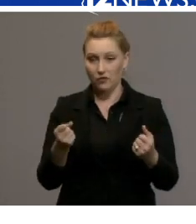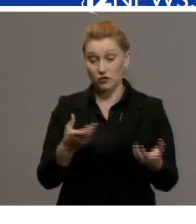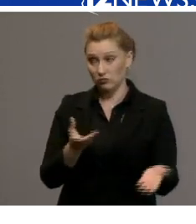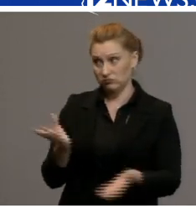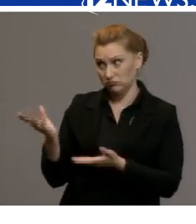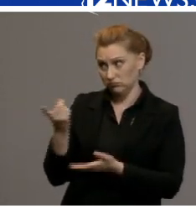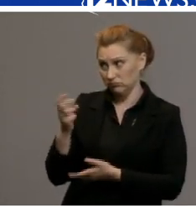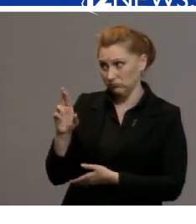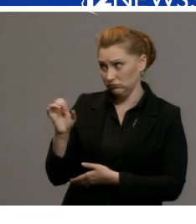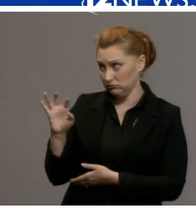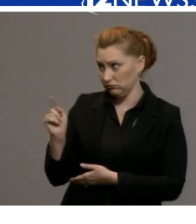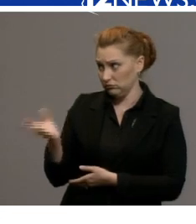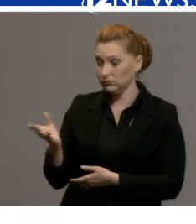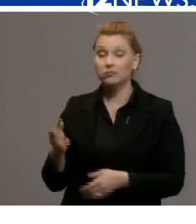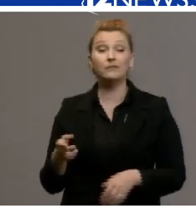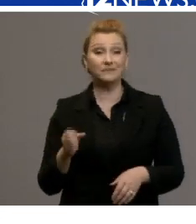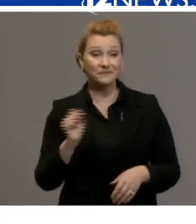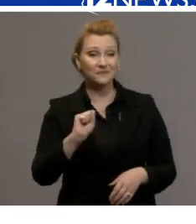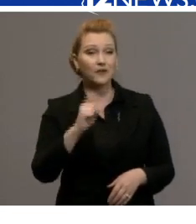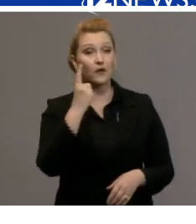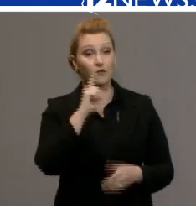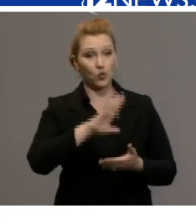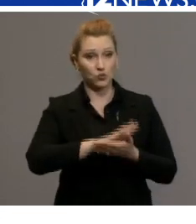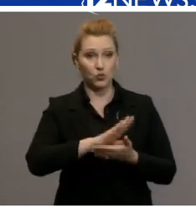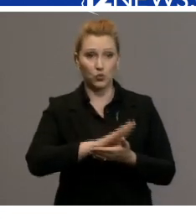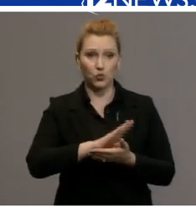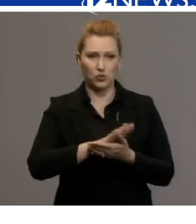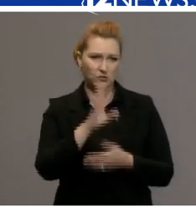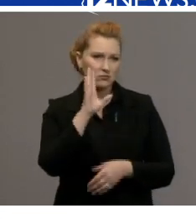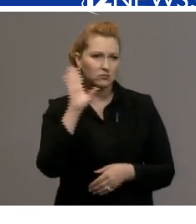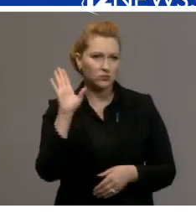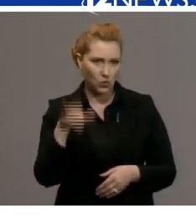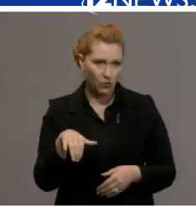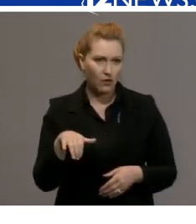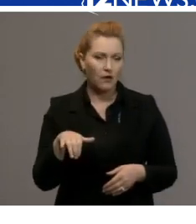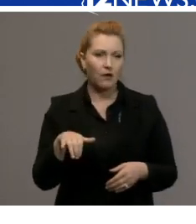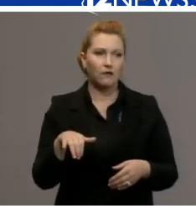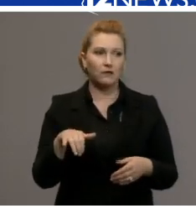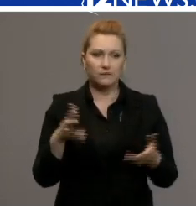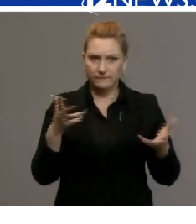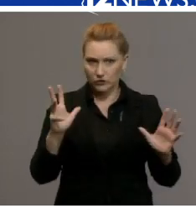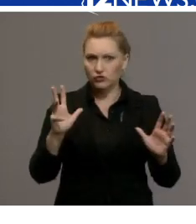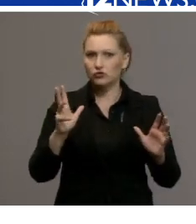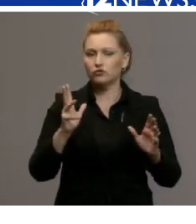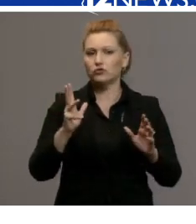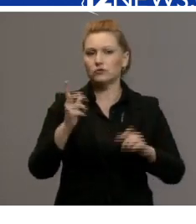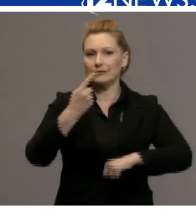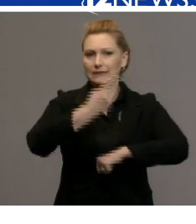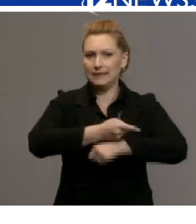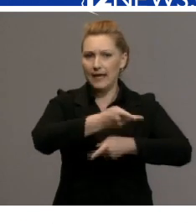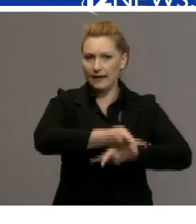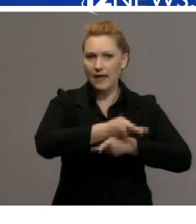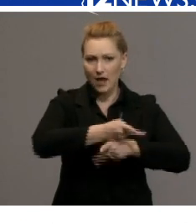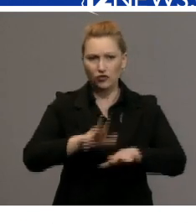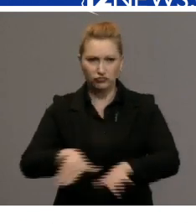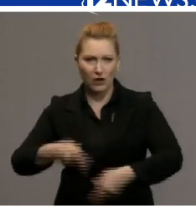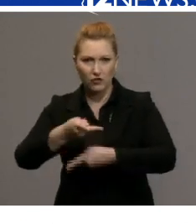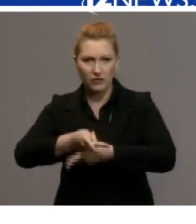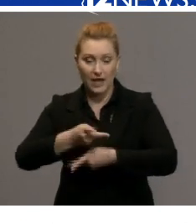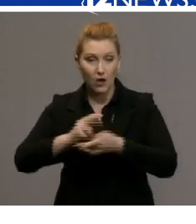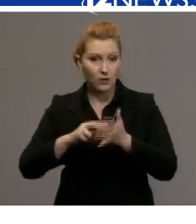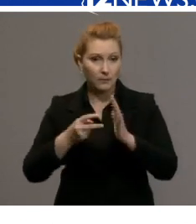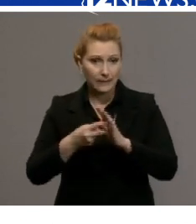for schools, we know that we've had daycare or childcare in place where kids have been in a congregate setting. There are a lot